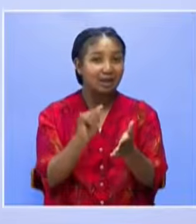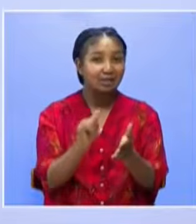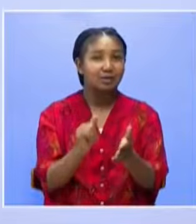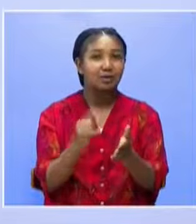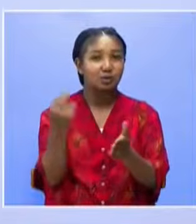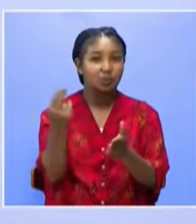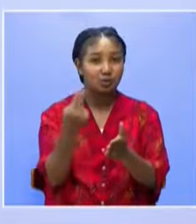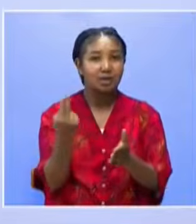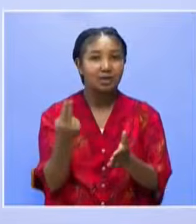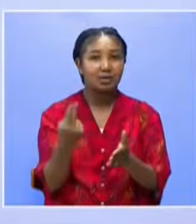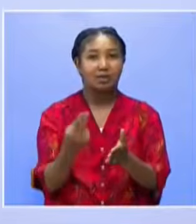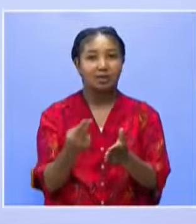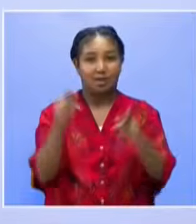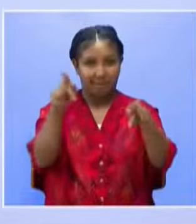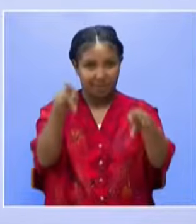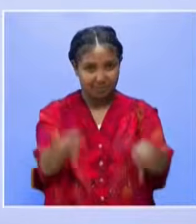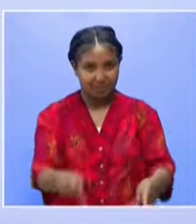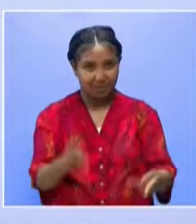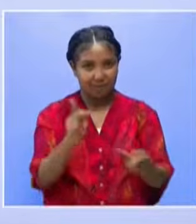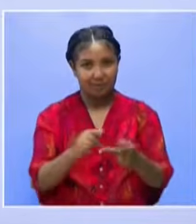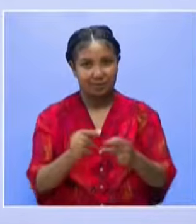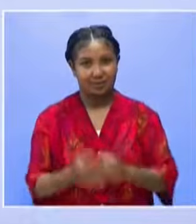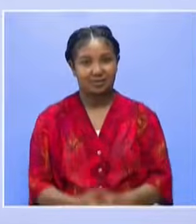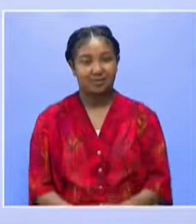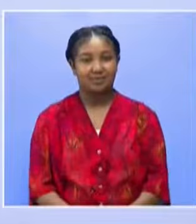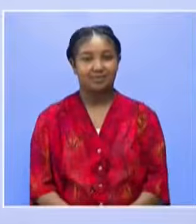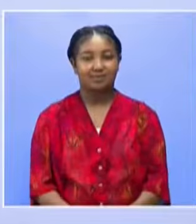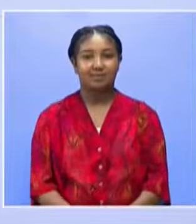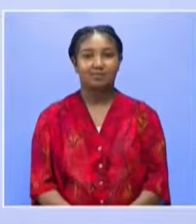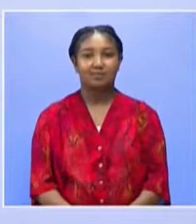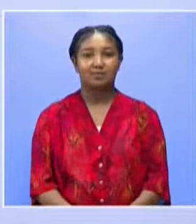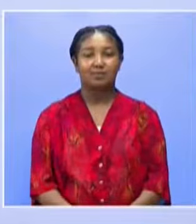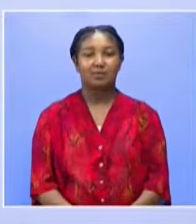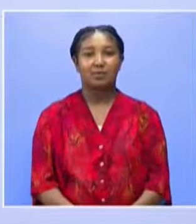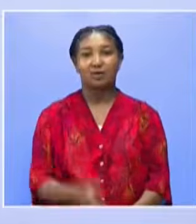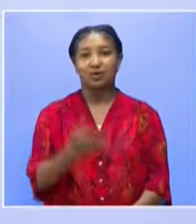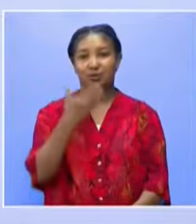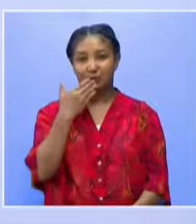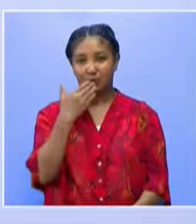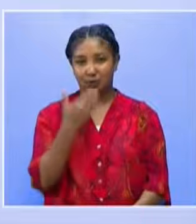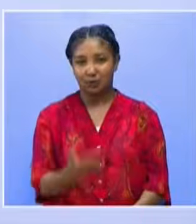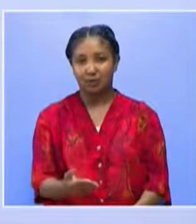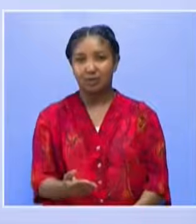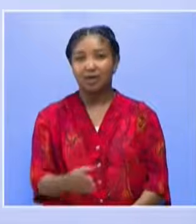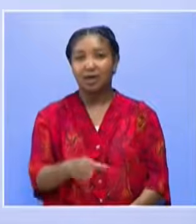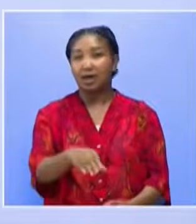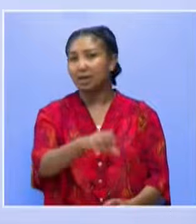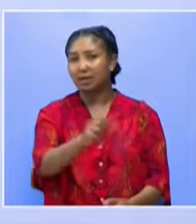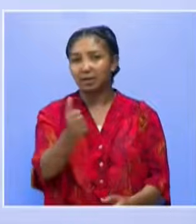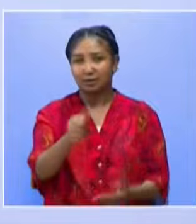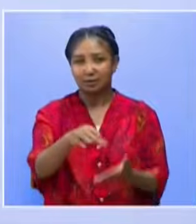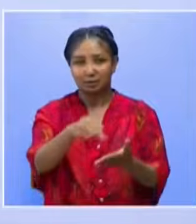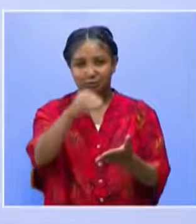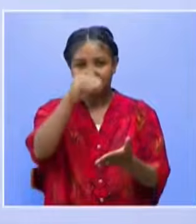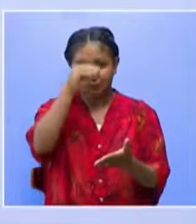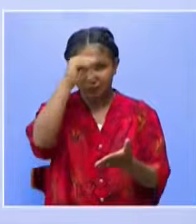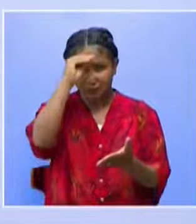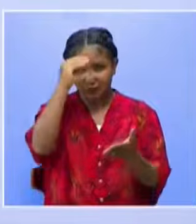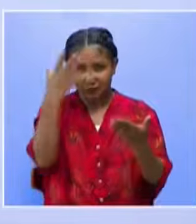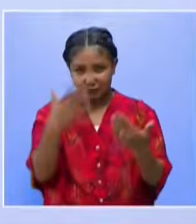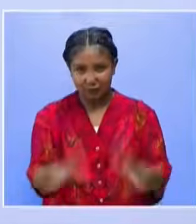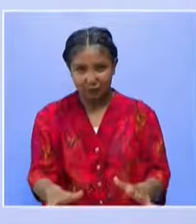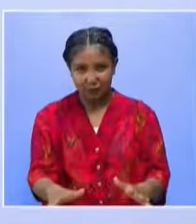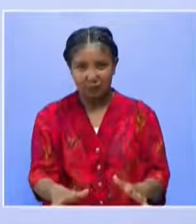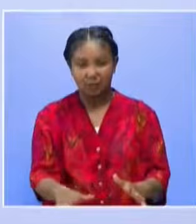be used in present perfect tense. Okay? Good. At the end of the sentence, at the end of the